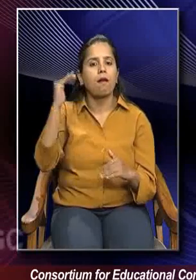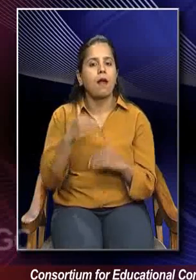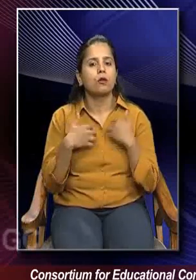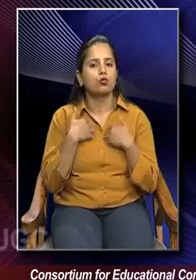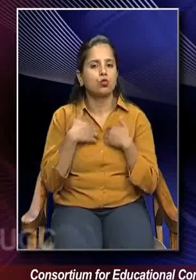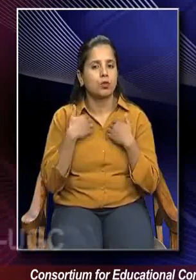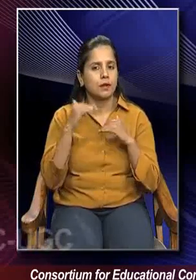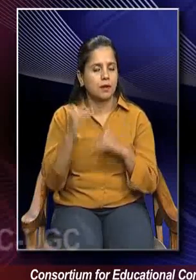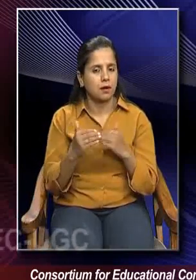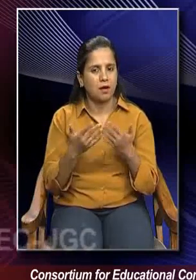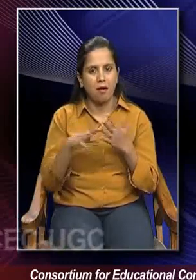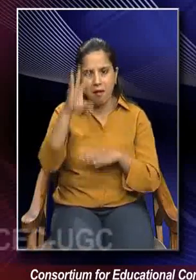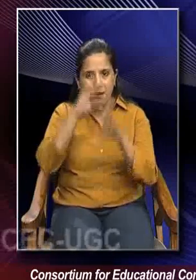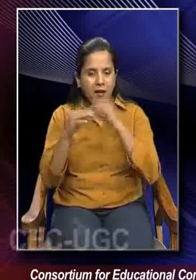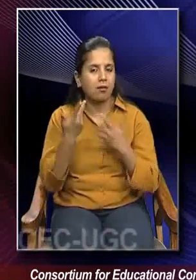interest in learning,